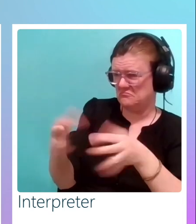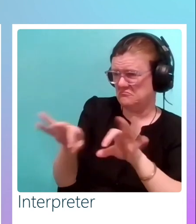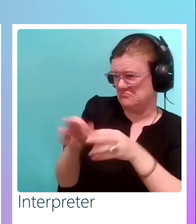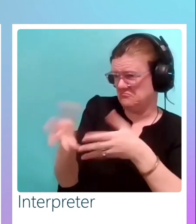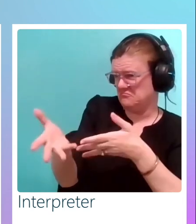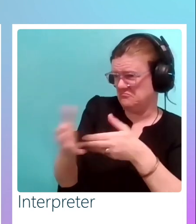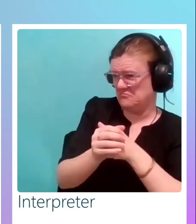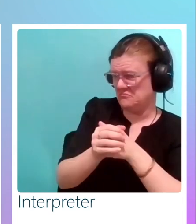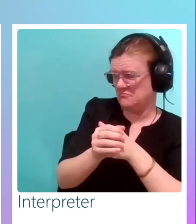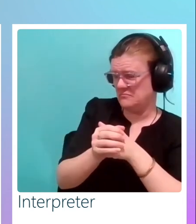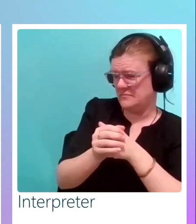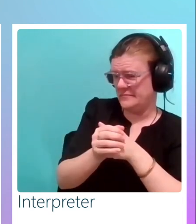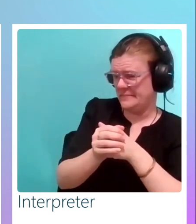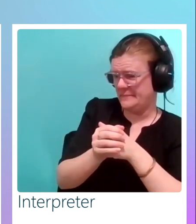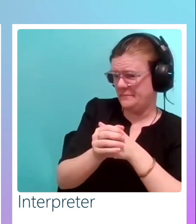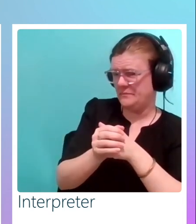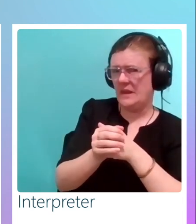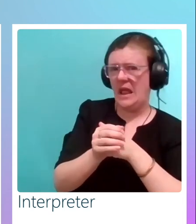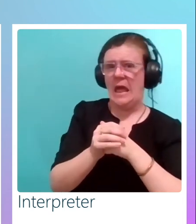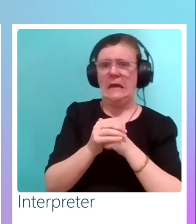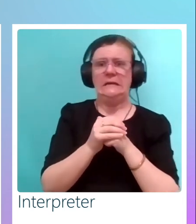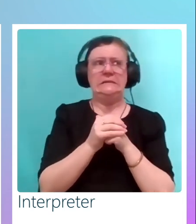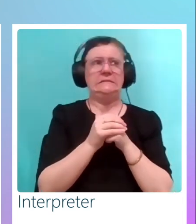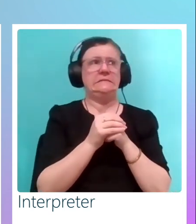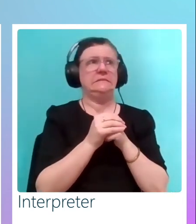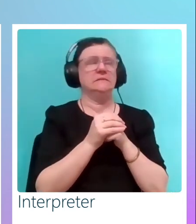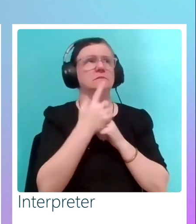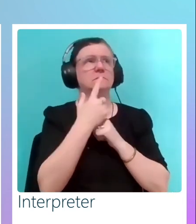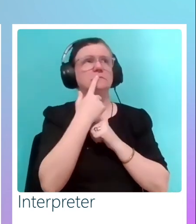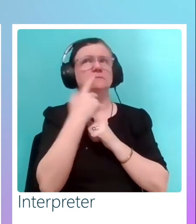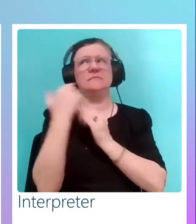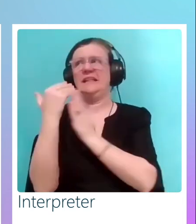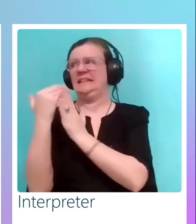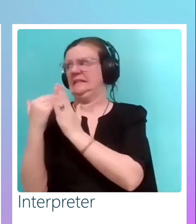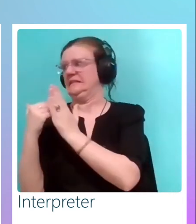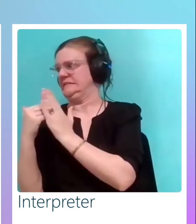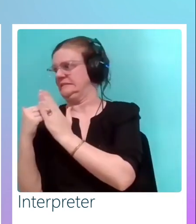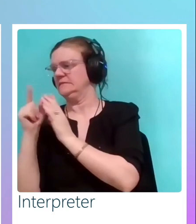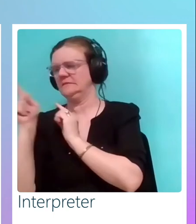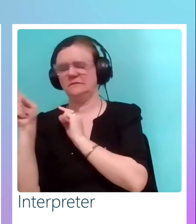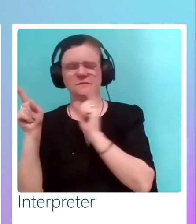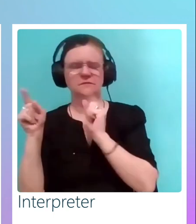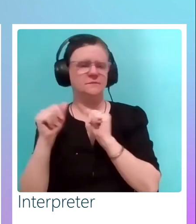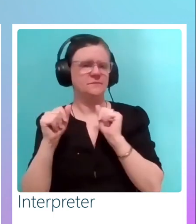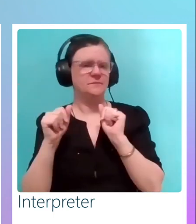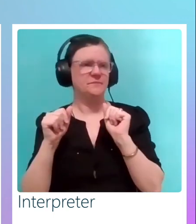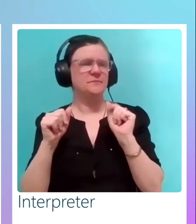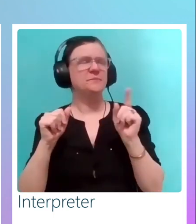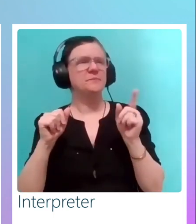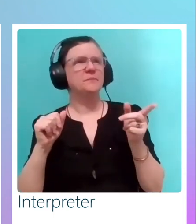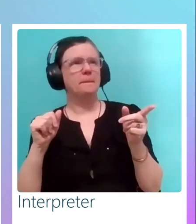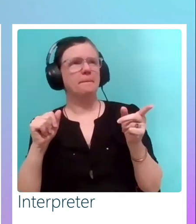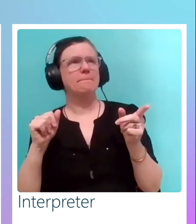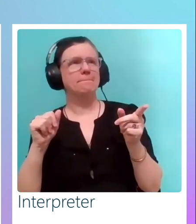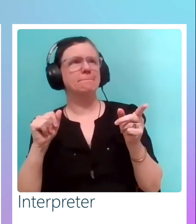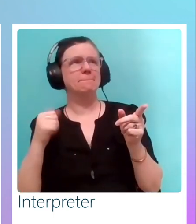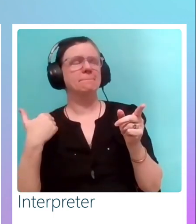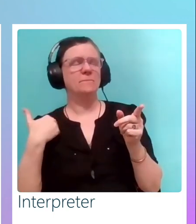well. I'd have to refer to the list, which I haven't got in front of me, but we stick Sure. to the Yeah. sort of the